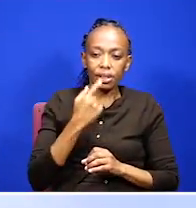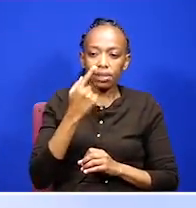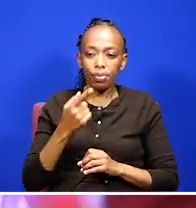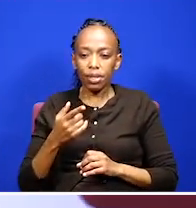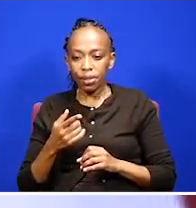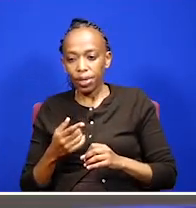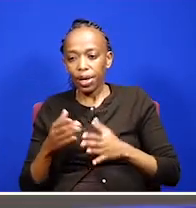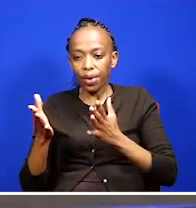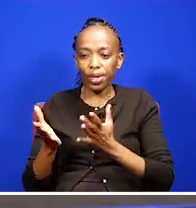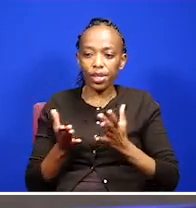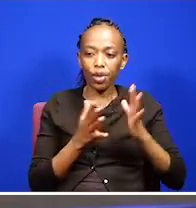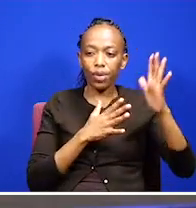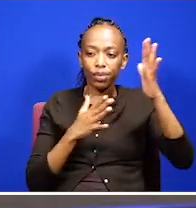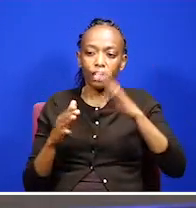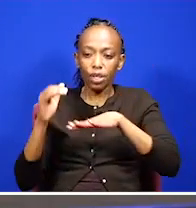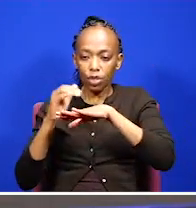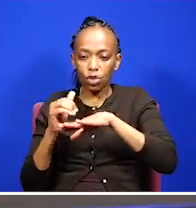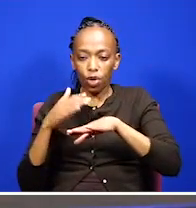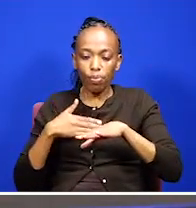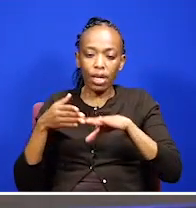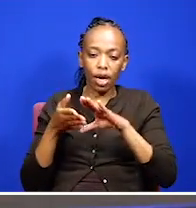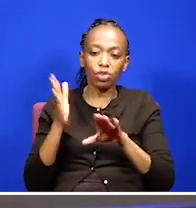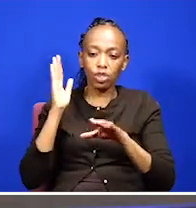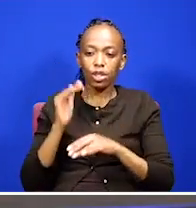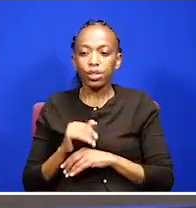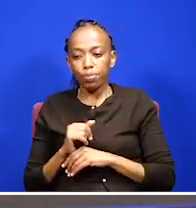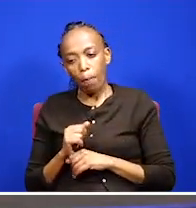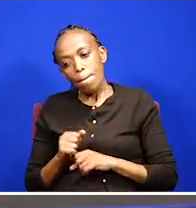the rhythm of the wind to call me.